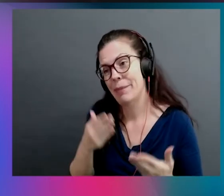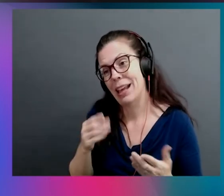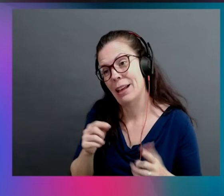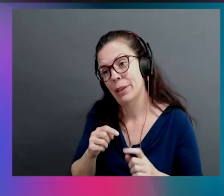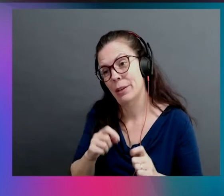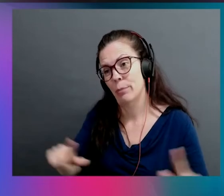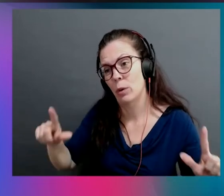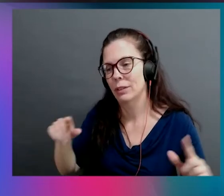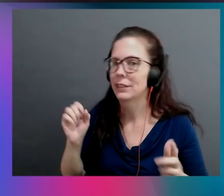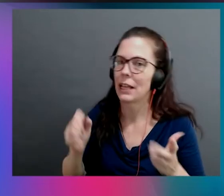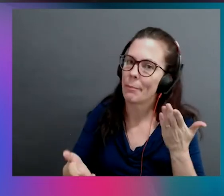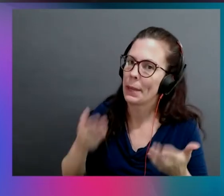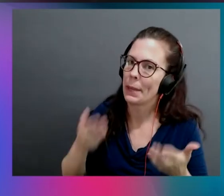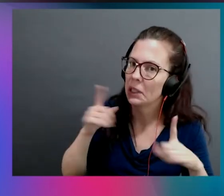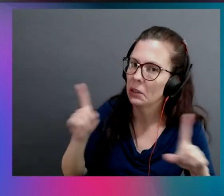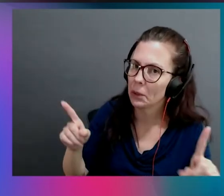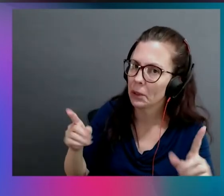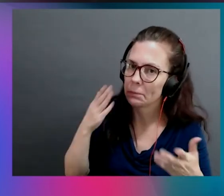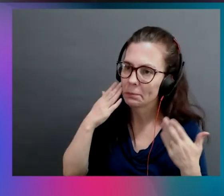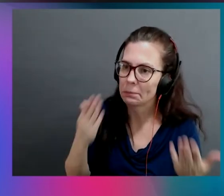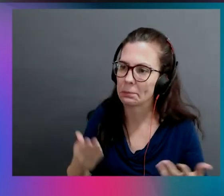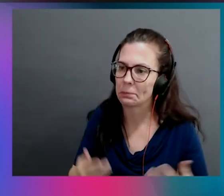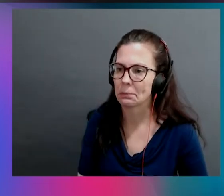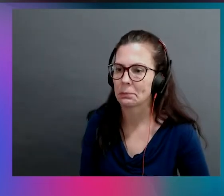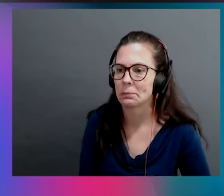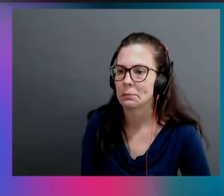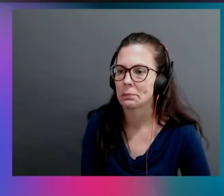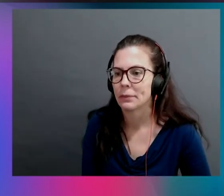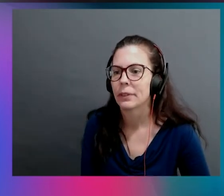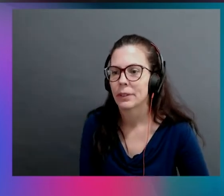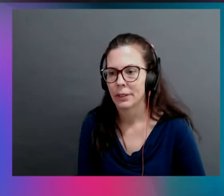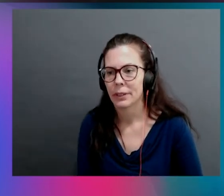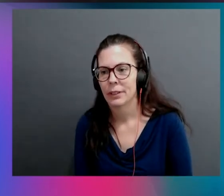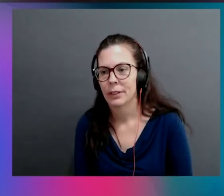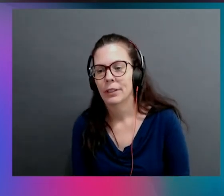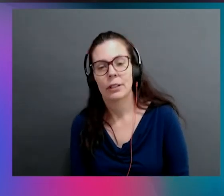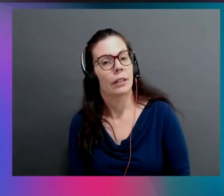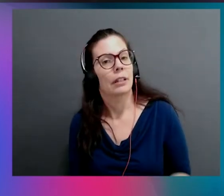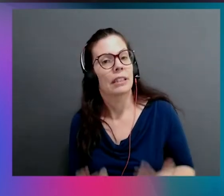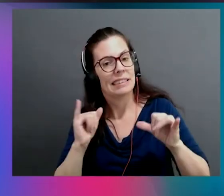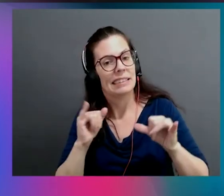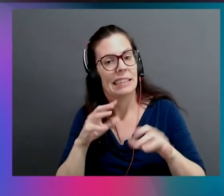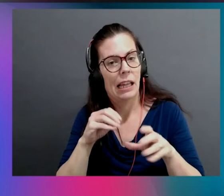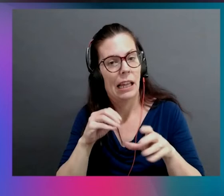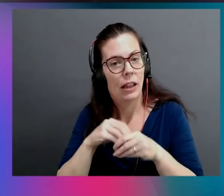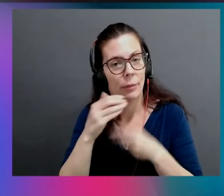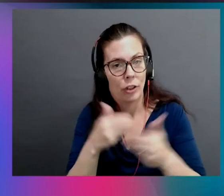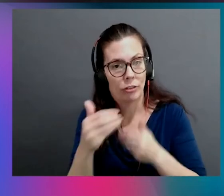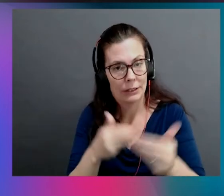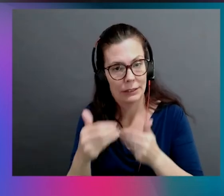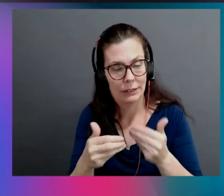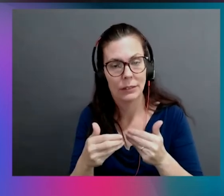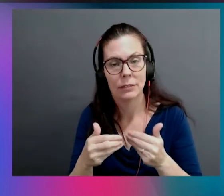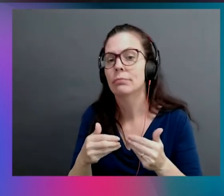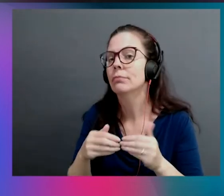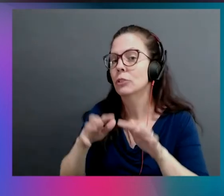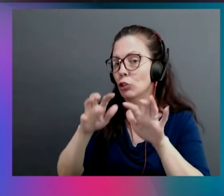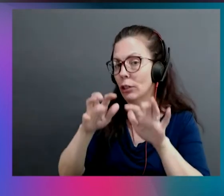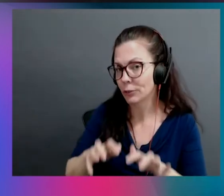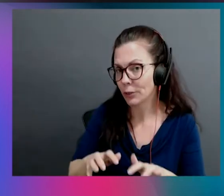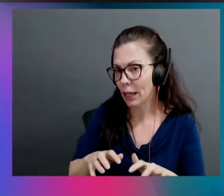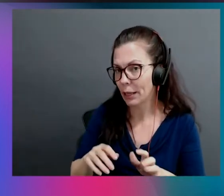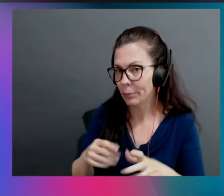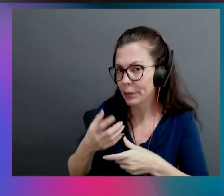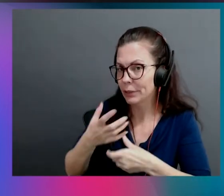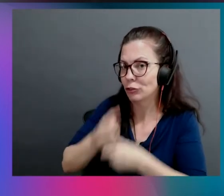this one off. Right under the wire. Yeah. All right. We're still in progress. Transcribe, I believe in you.